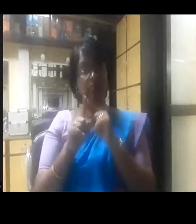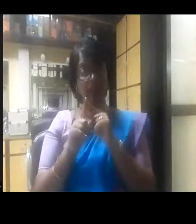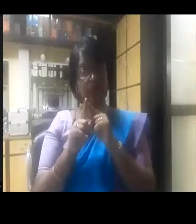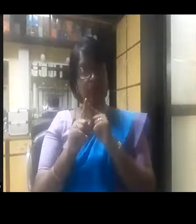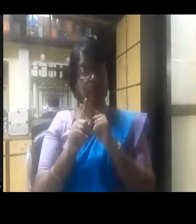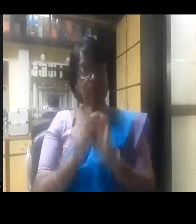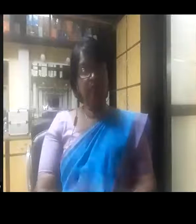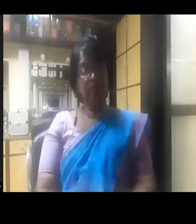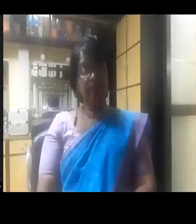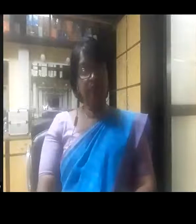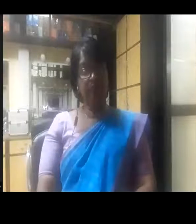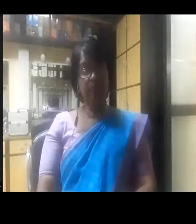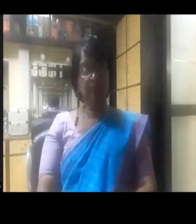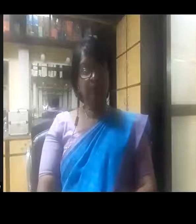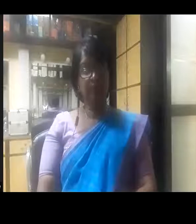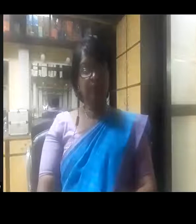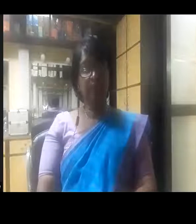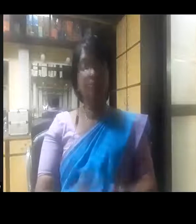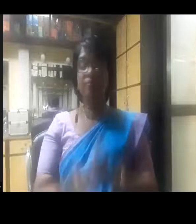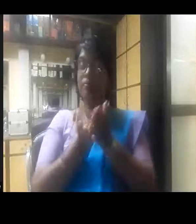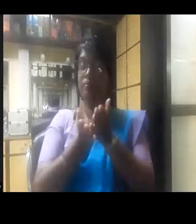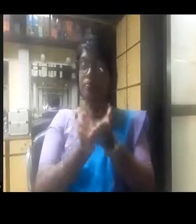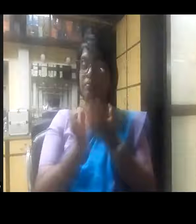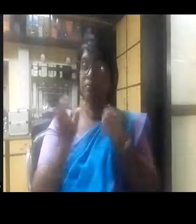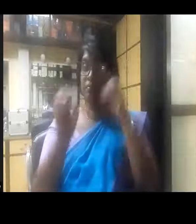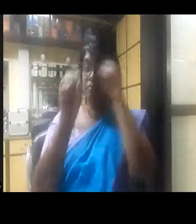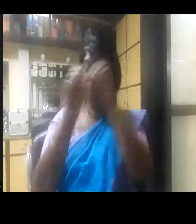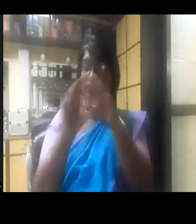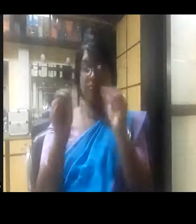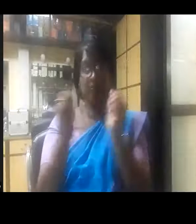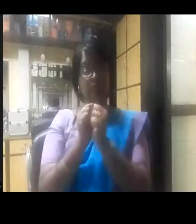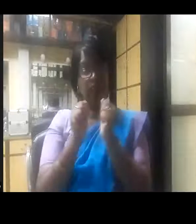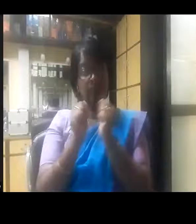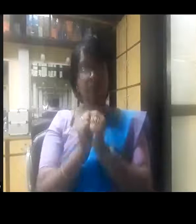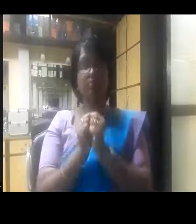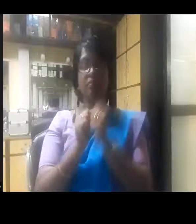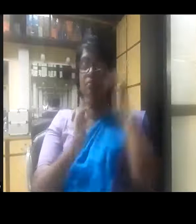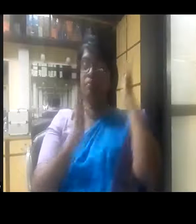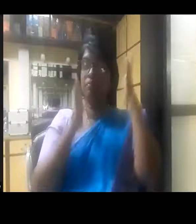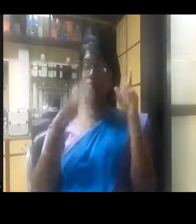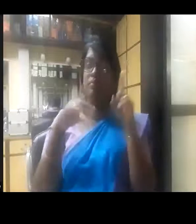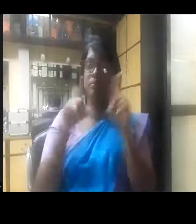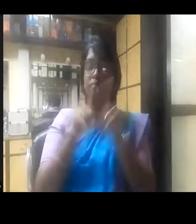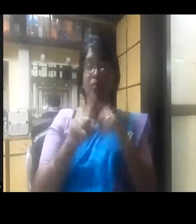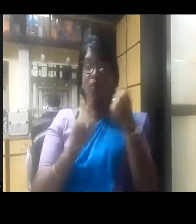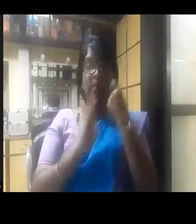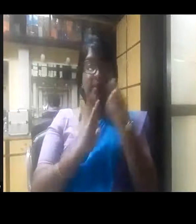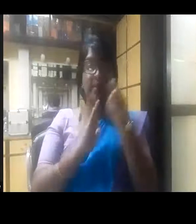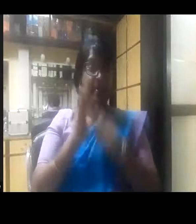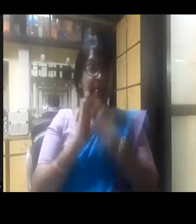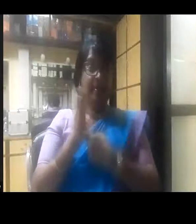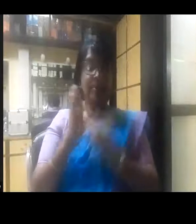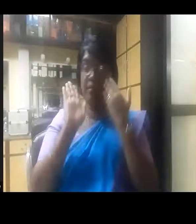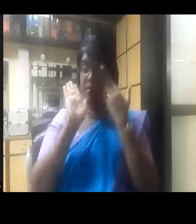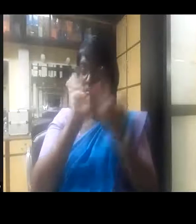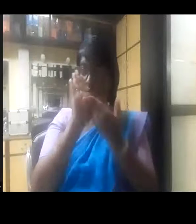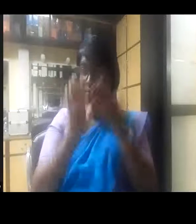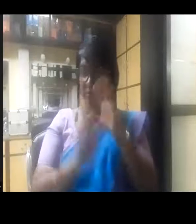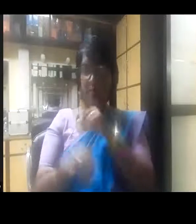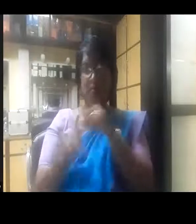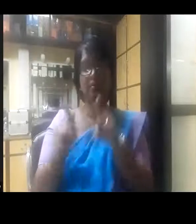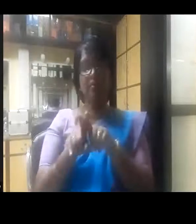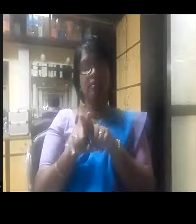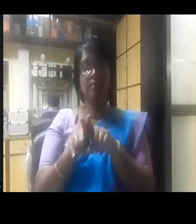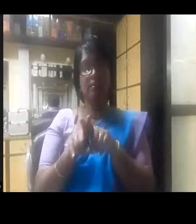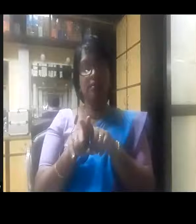Maritime Organization brought in new regulations to ensure that a cap on the sulfur content in the marine fuel